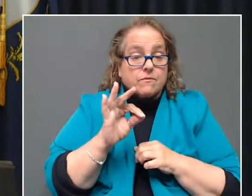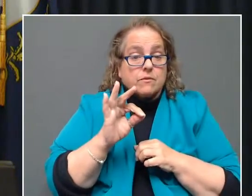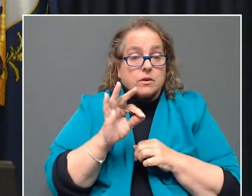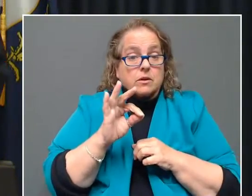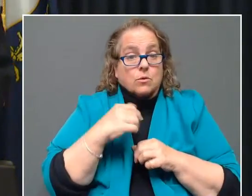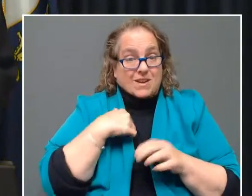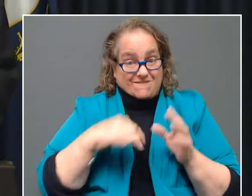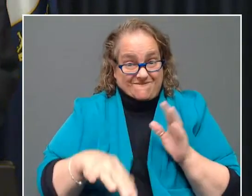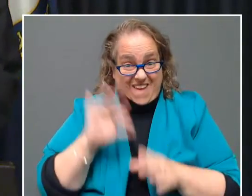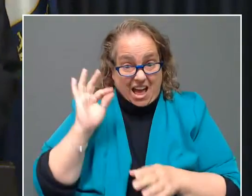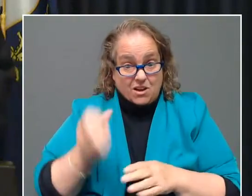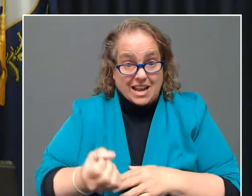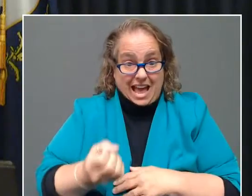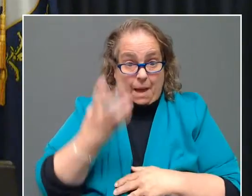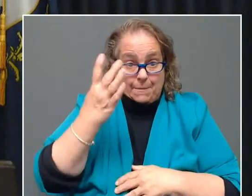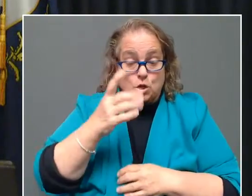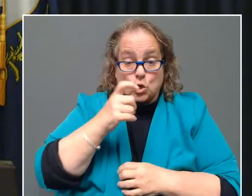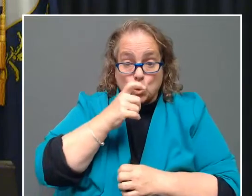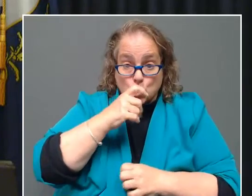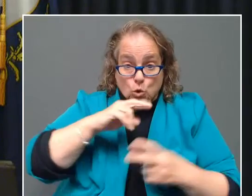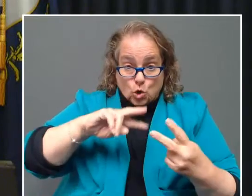found of